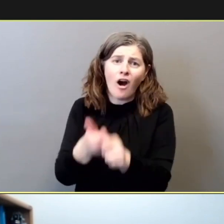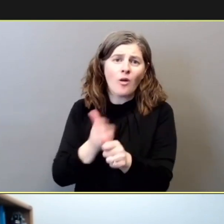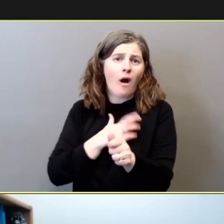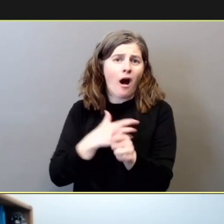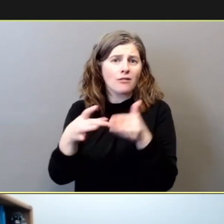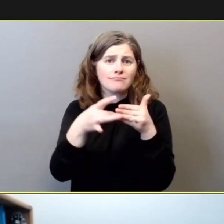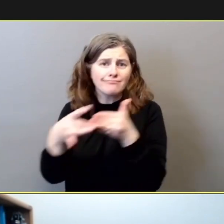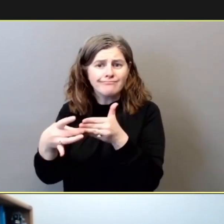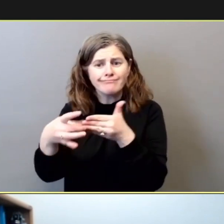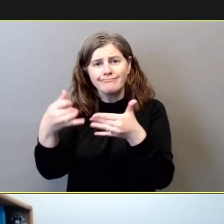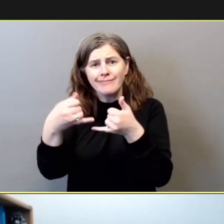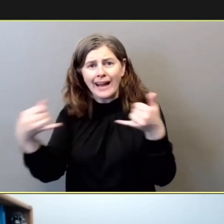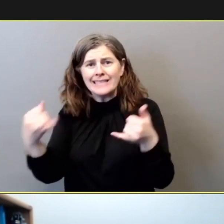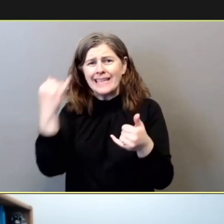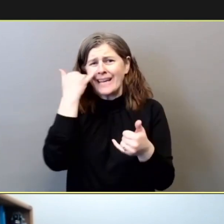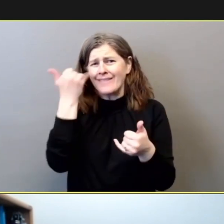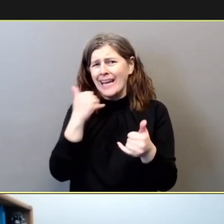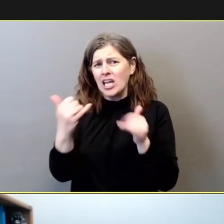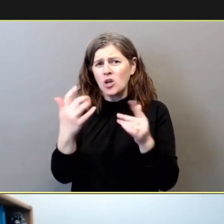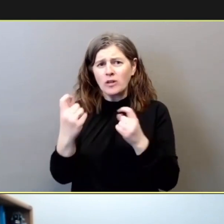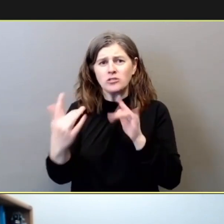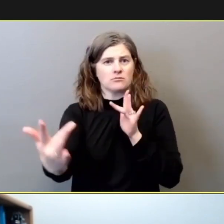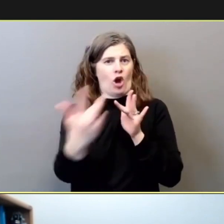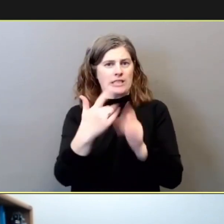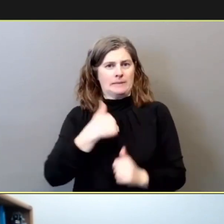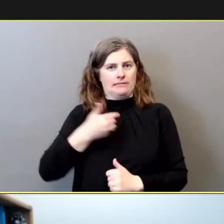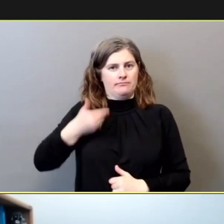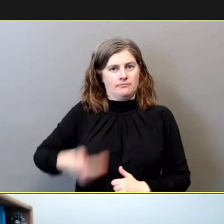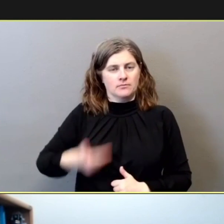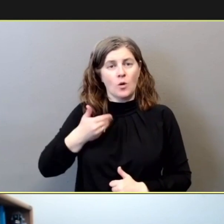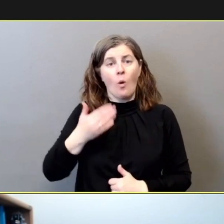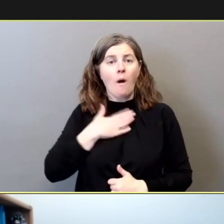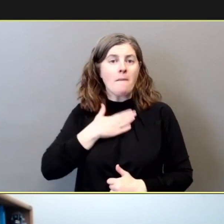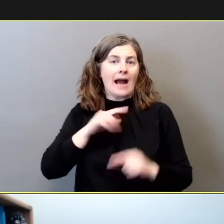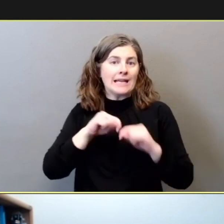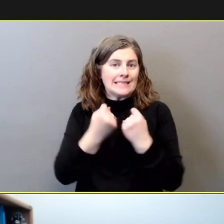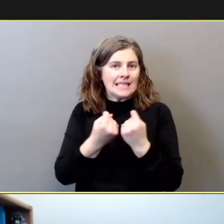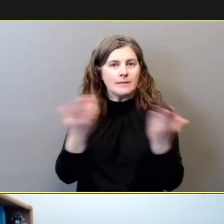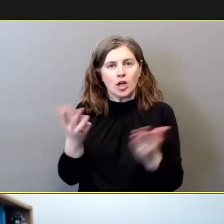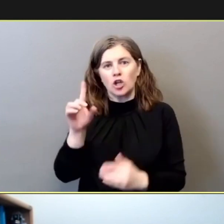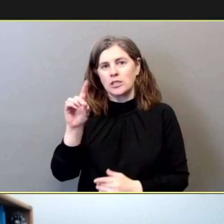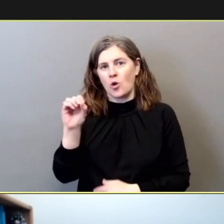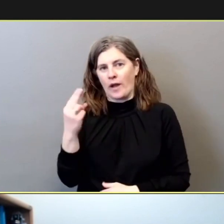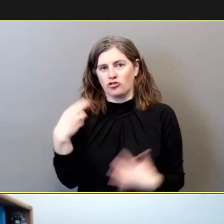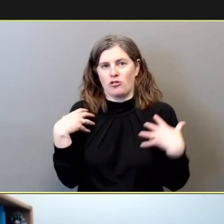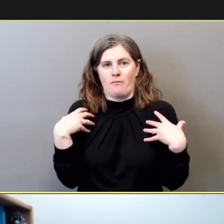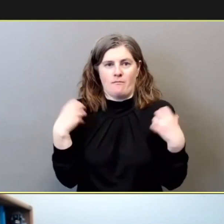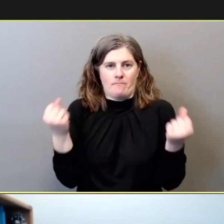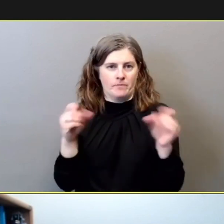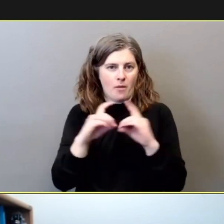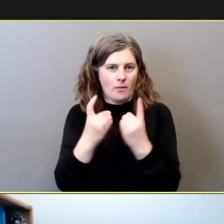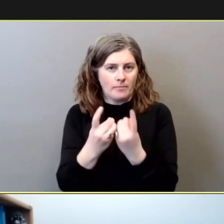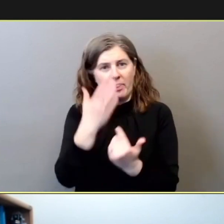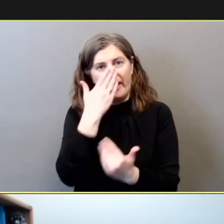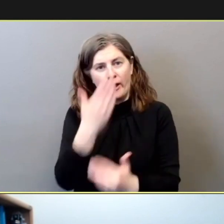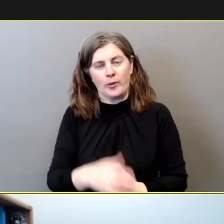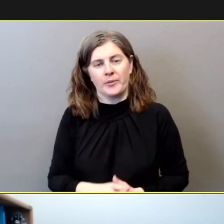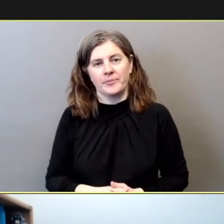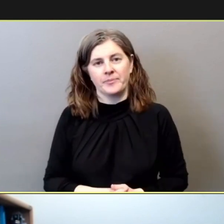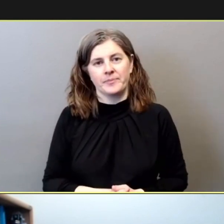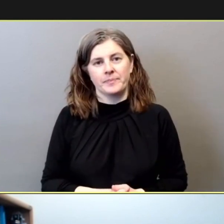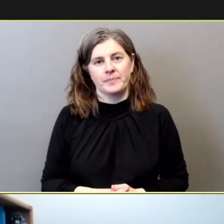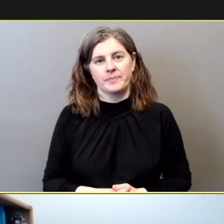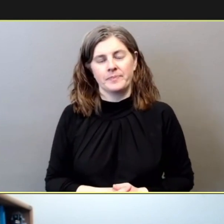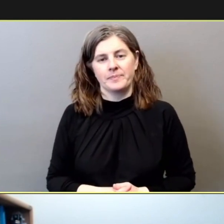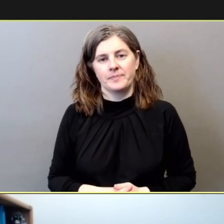have any questions, do reach out to me directly or someone on my team at DOH. Thank you.